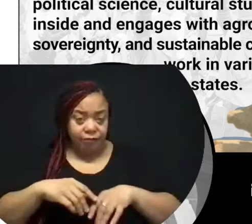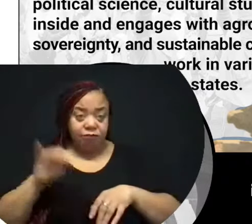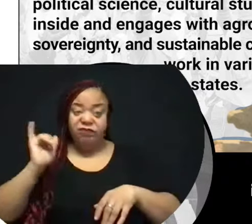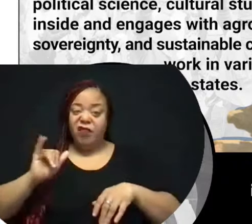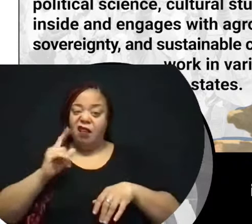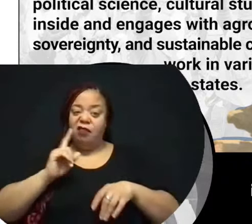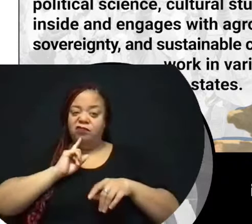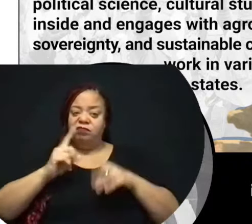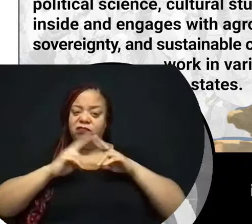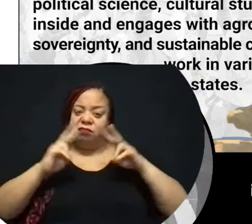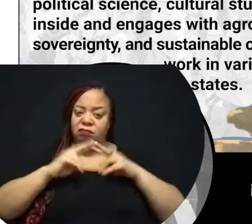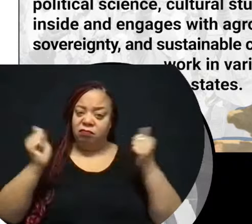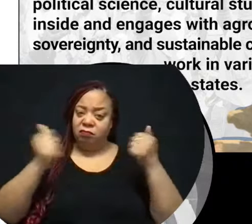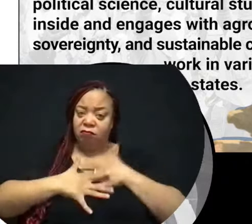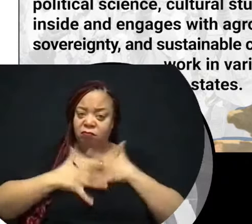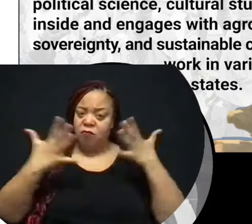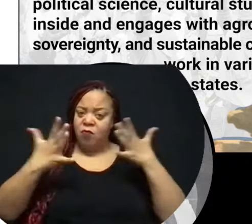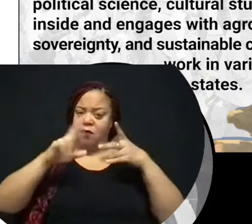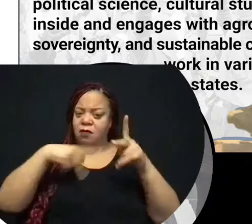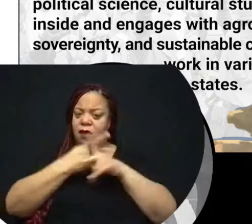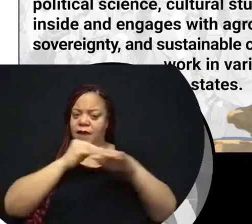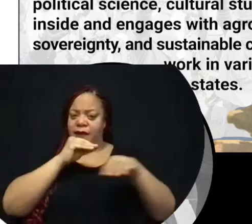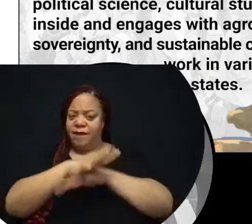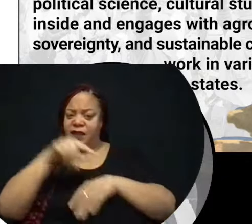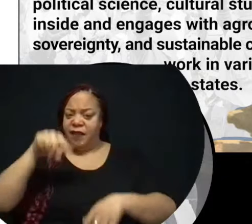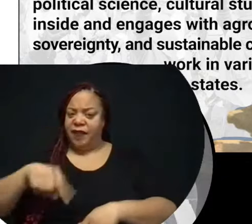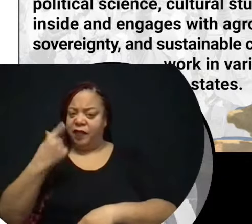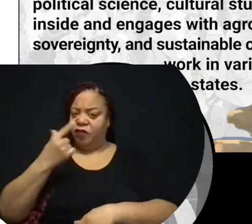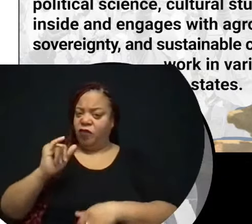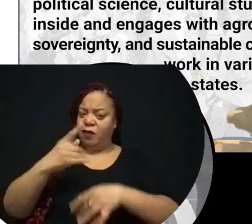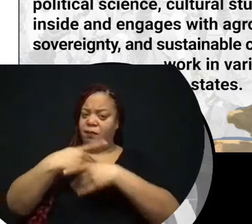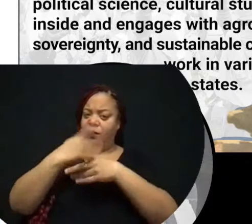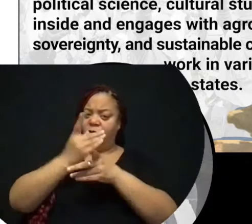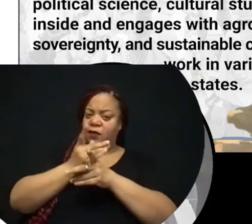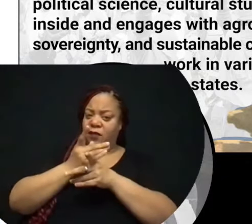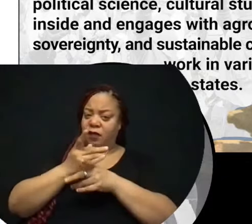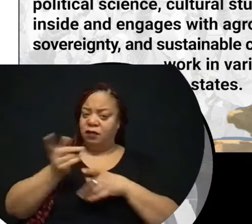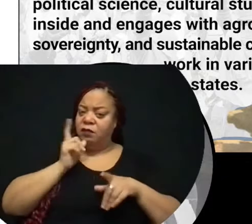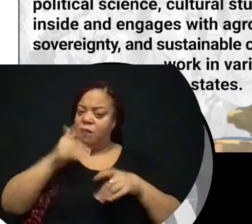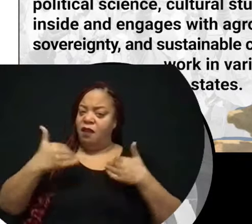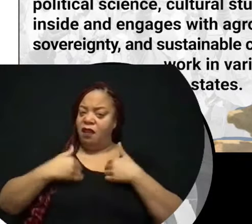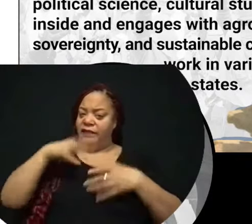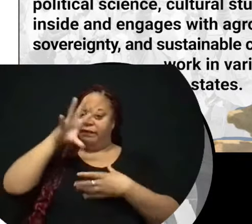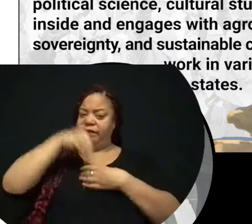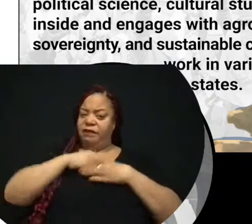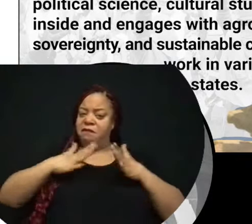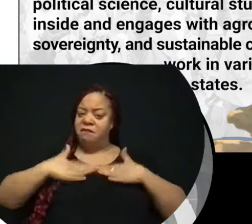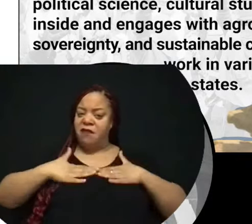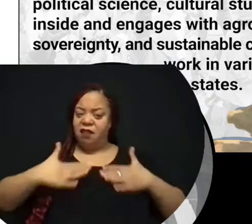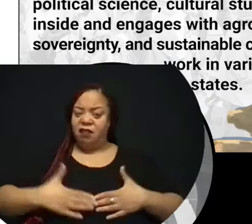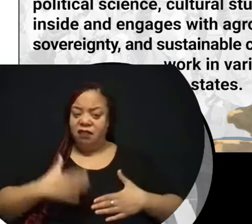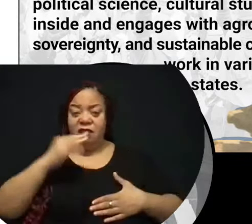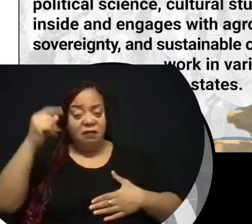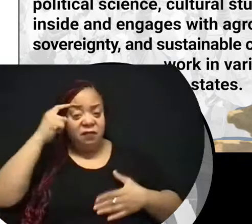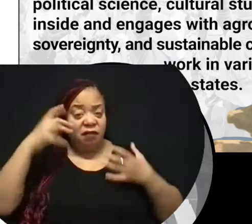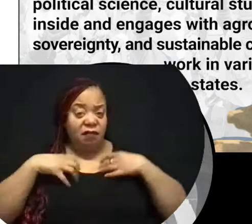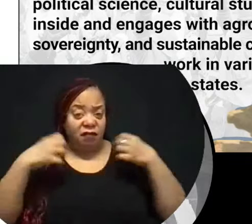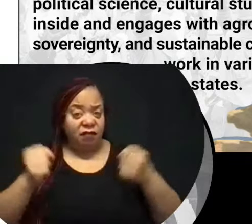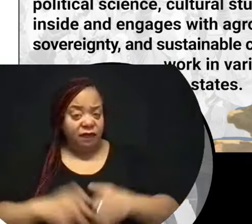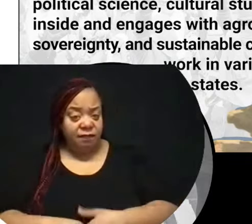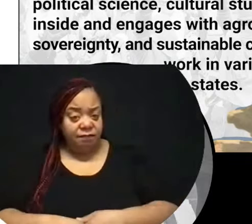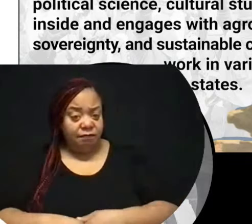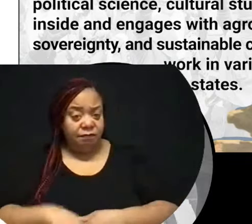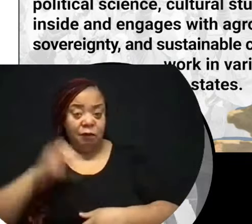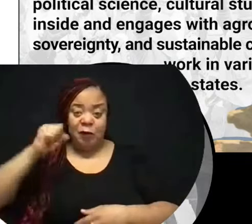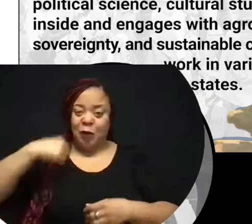greenhouses, composting systems, aquaponics. We also build plots for prisoners to